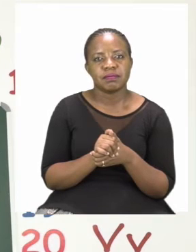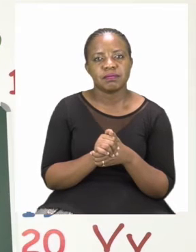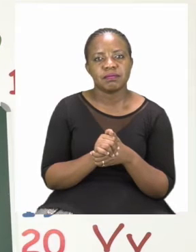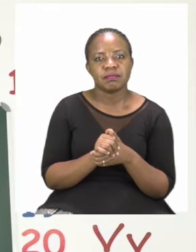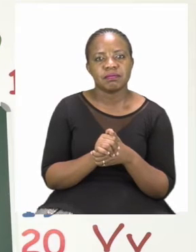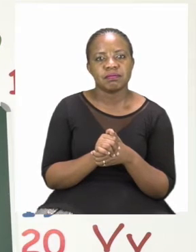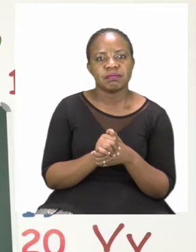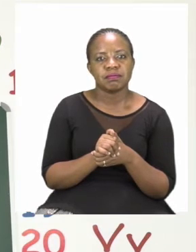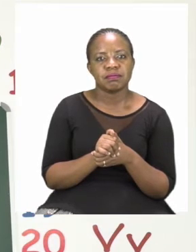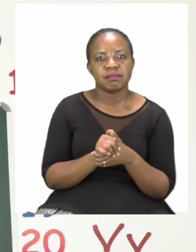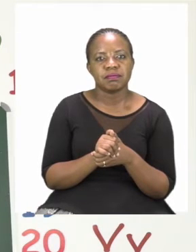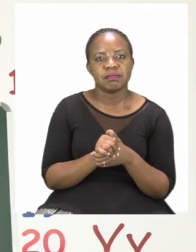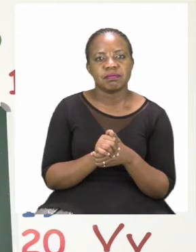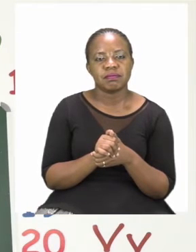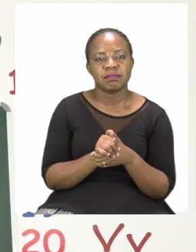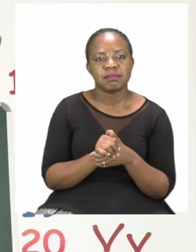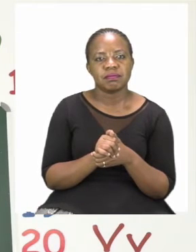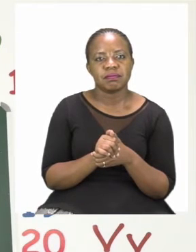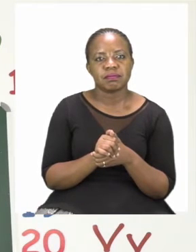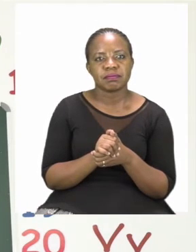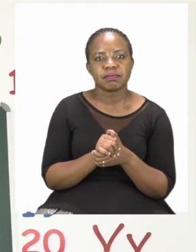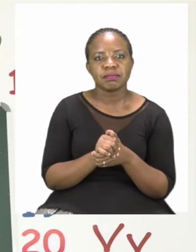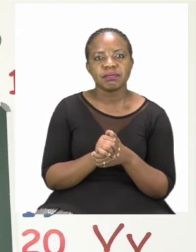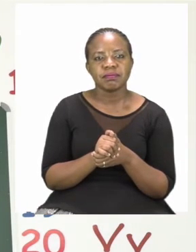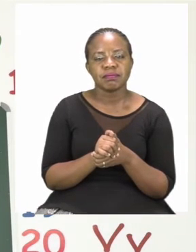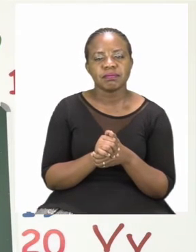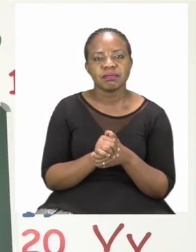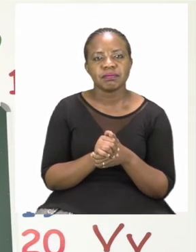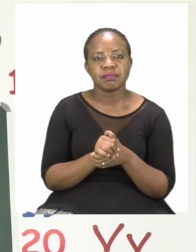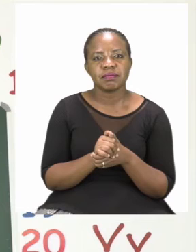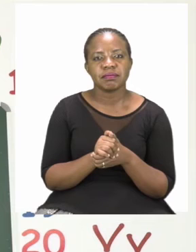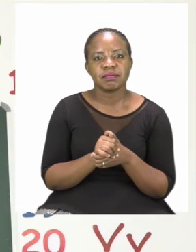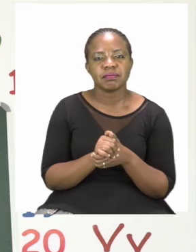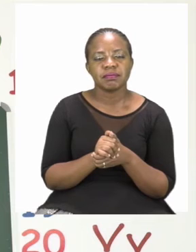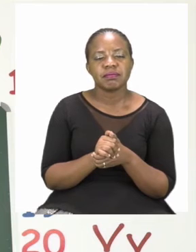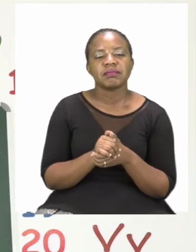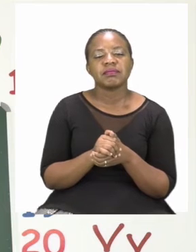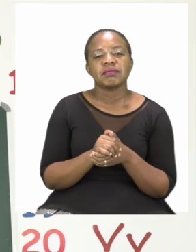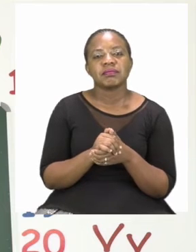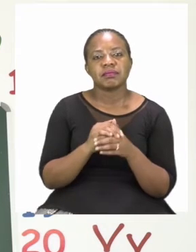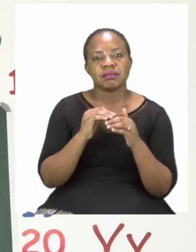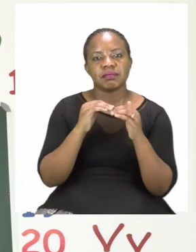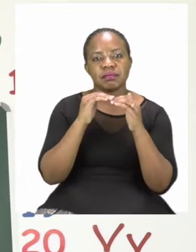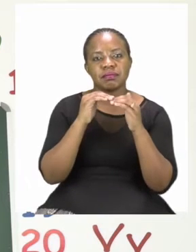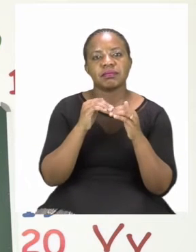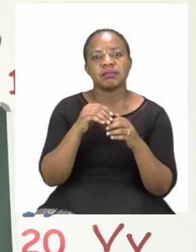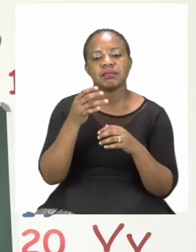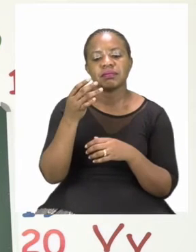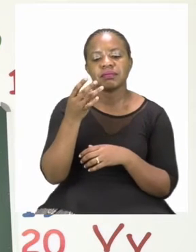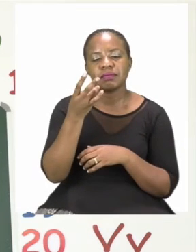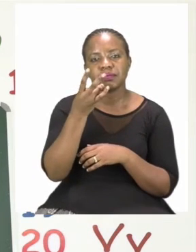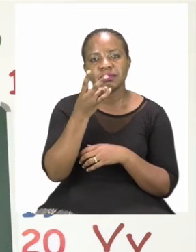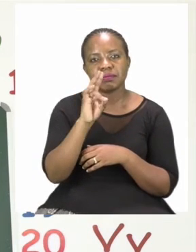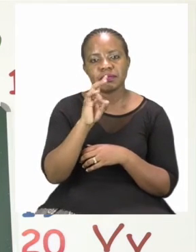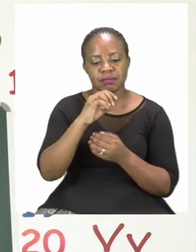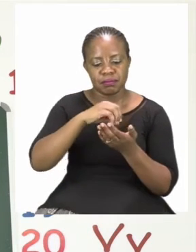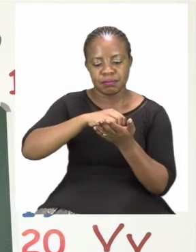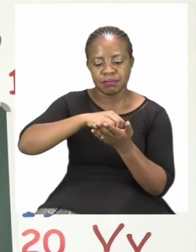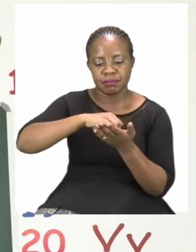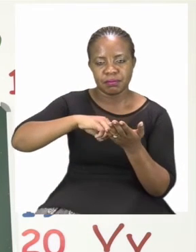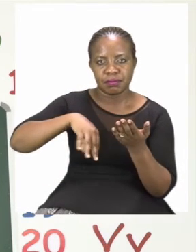7. The next one says 7 minus